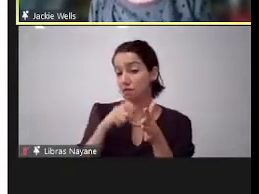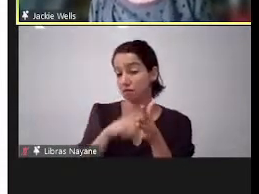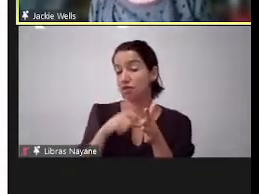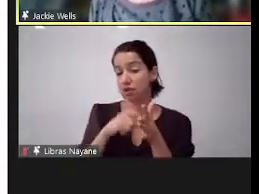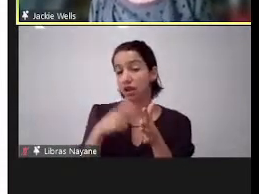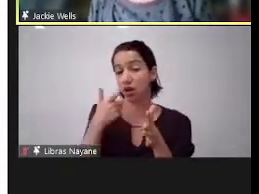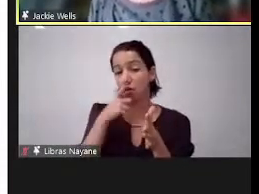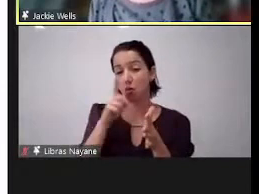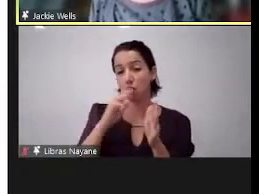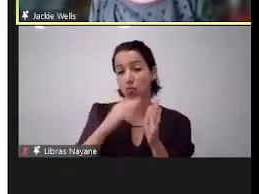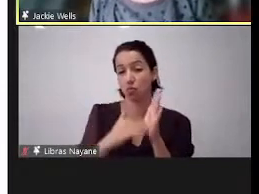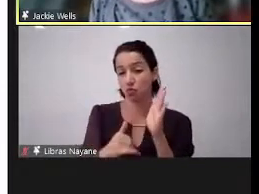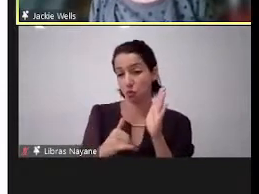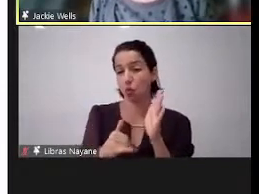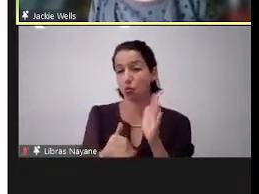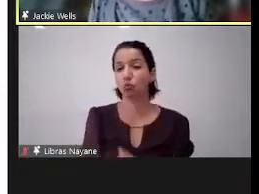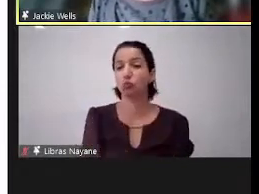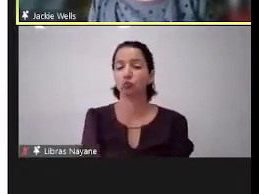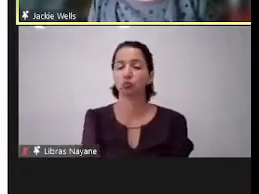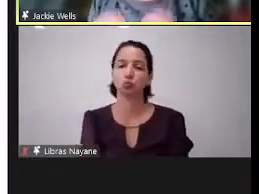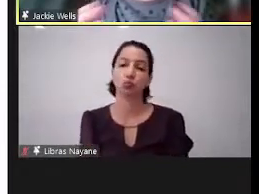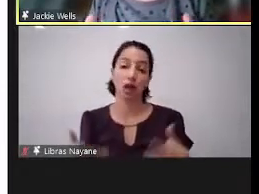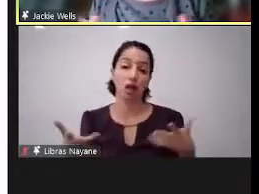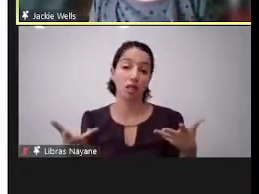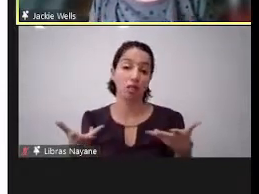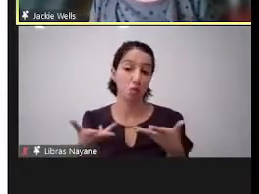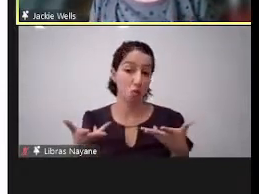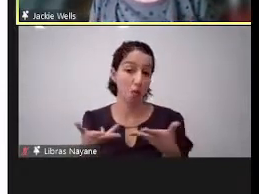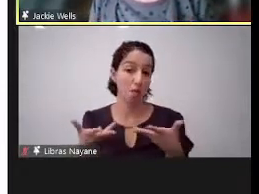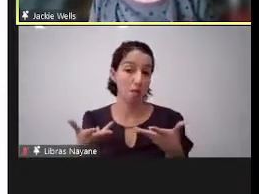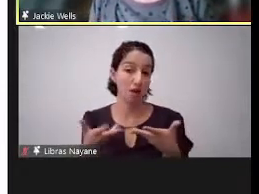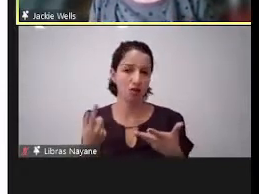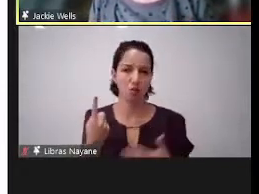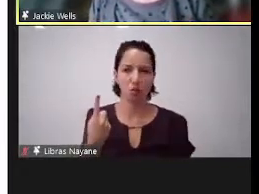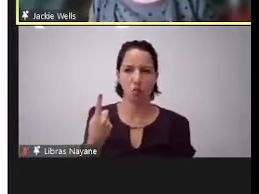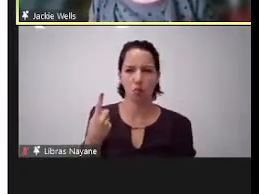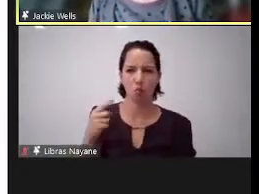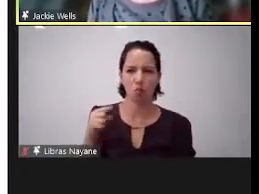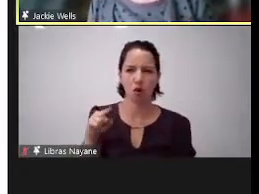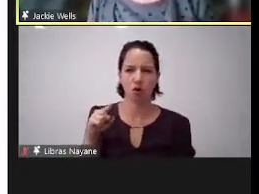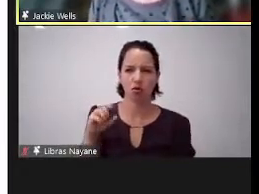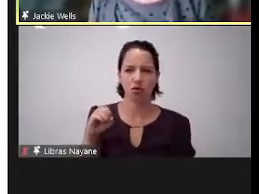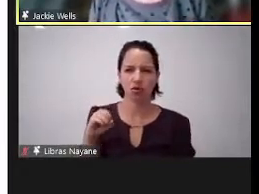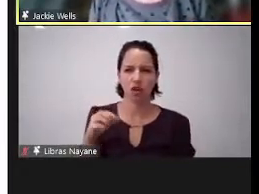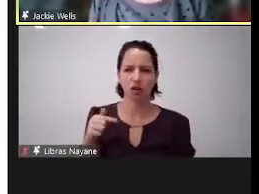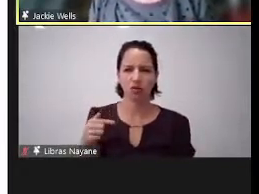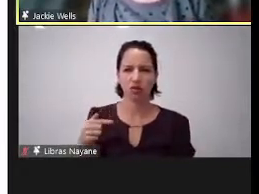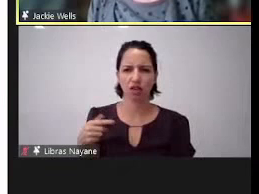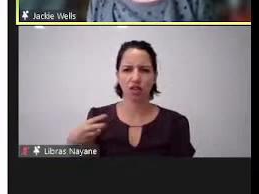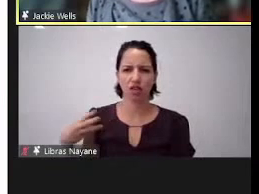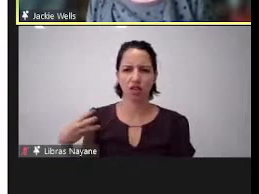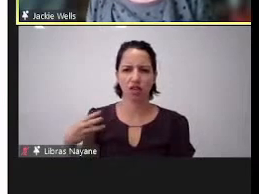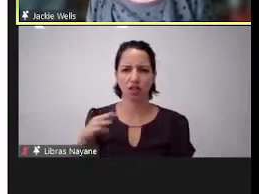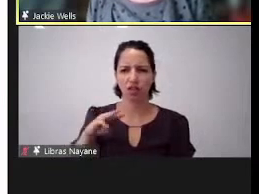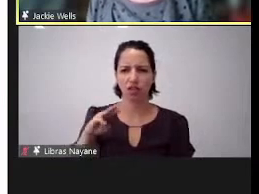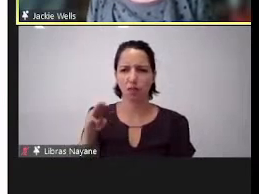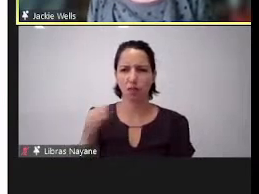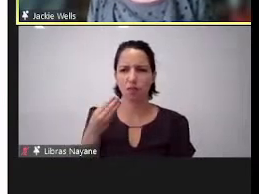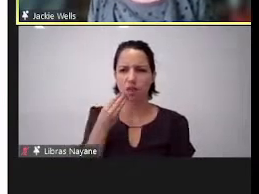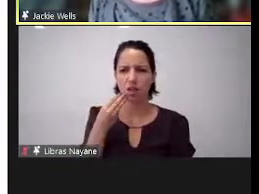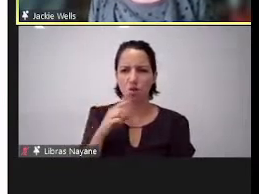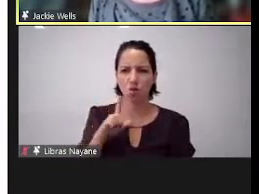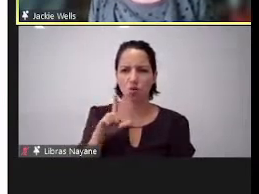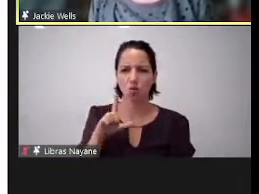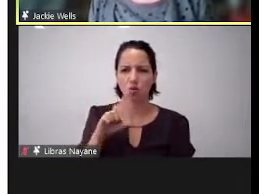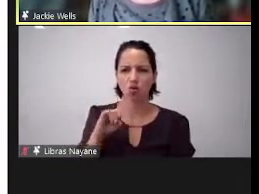£1.073 million. So your pot cannot exceed that without being subject to a charge